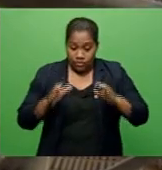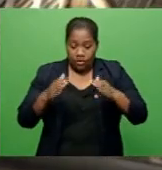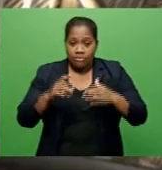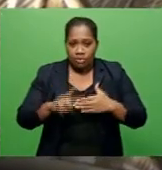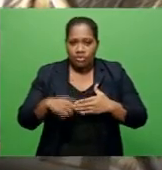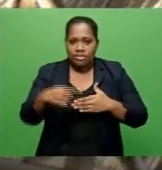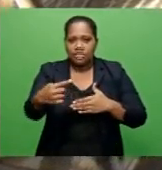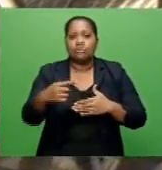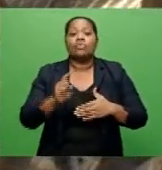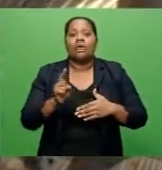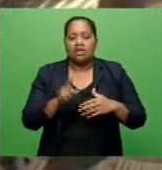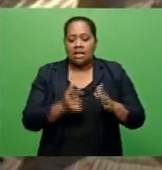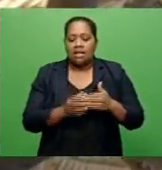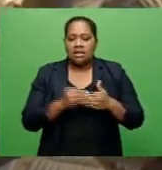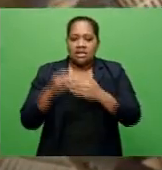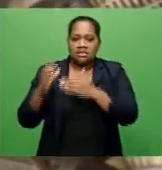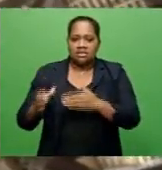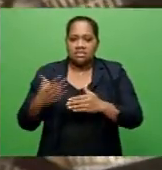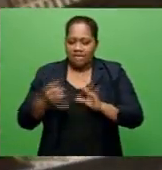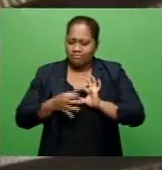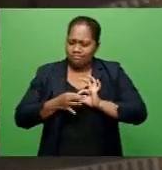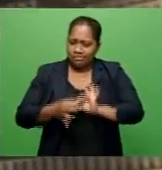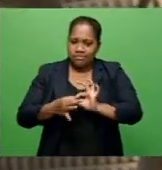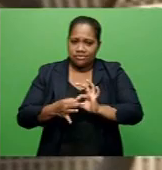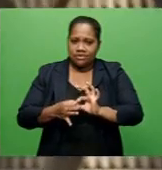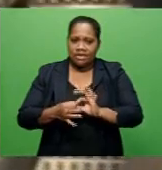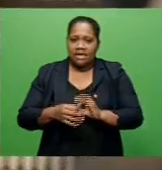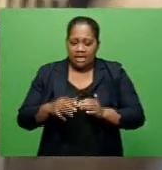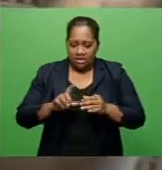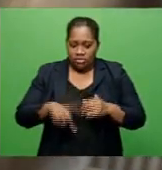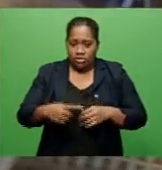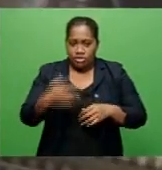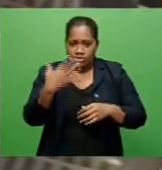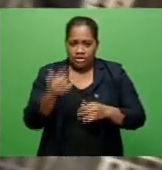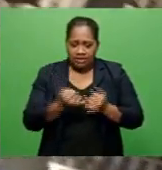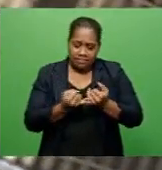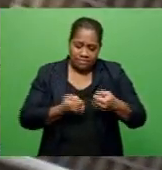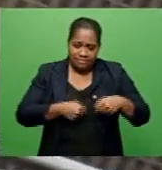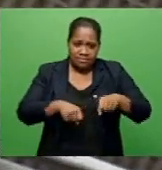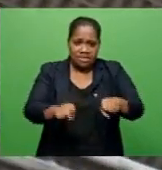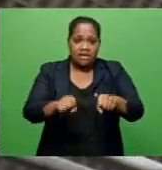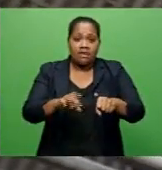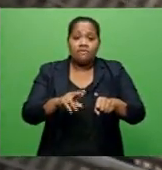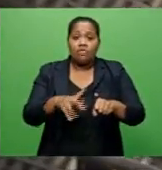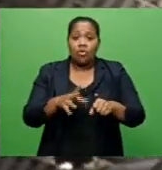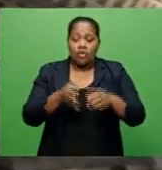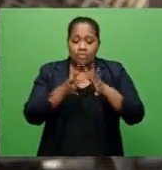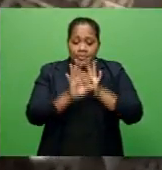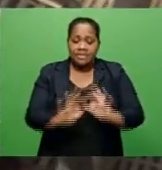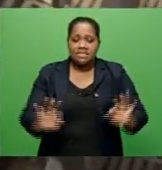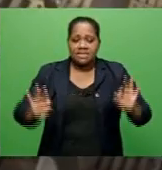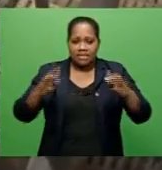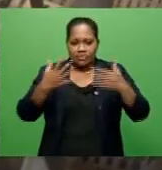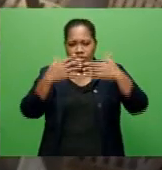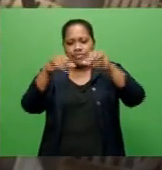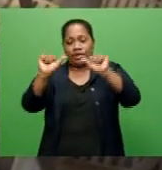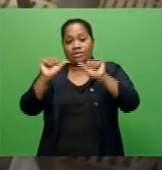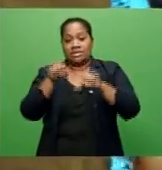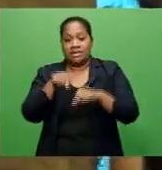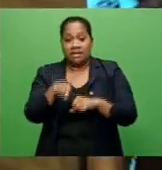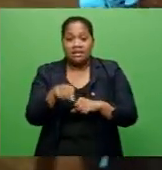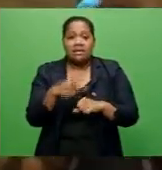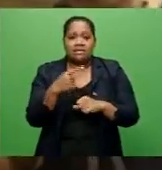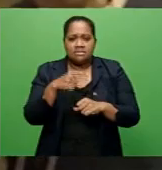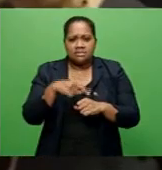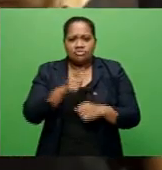leaders strengthen bonds and develop strategies for development, peace and prosperity. The Prime Minister says he trusts that Puna will